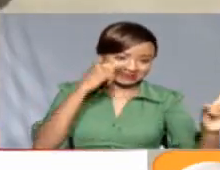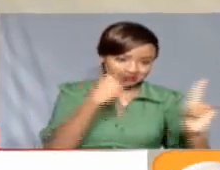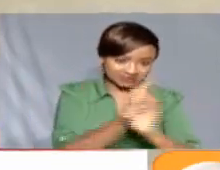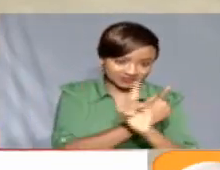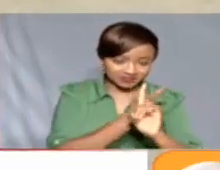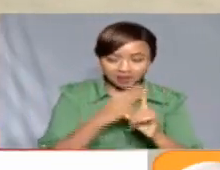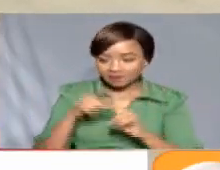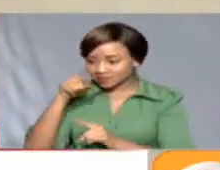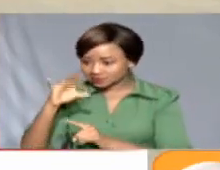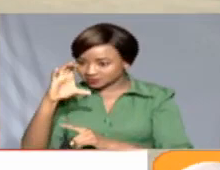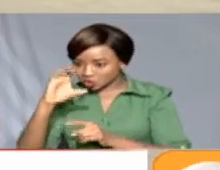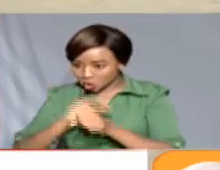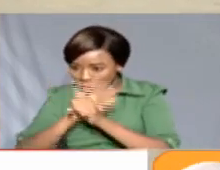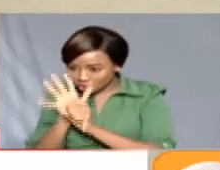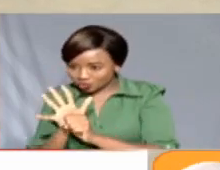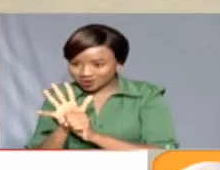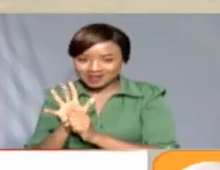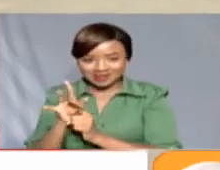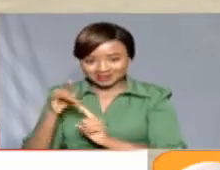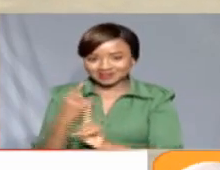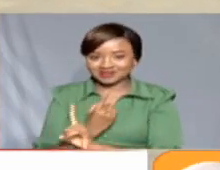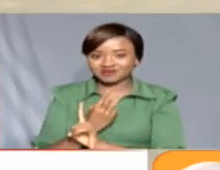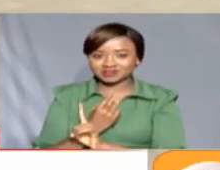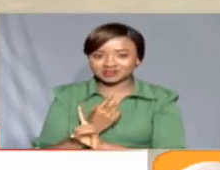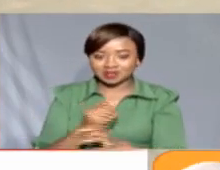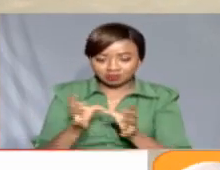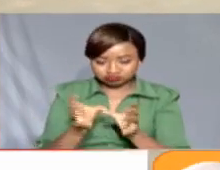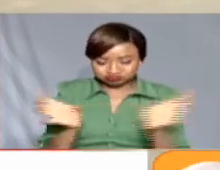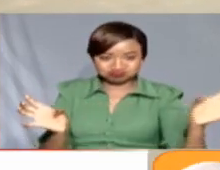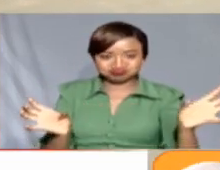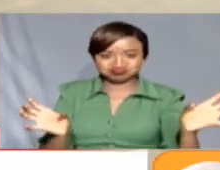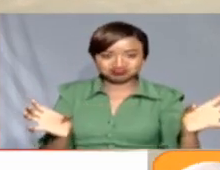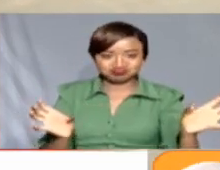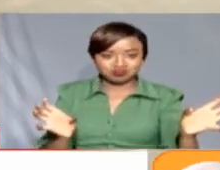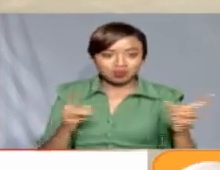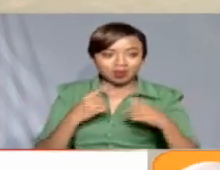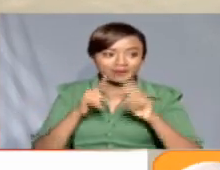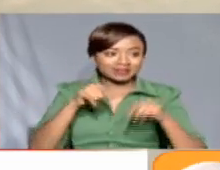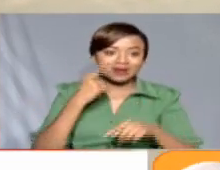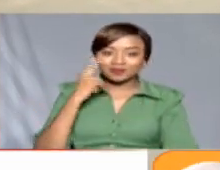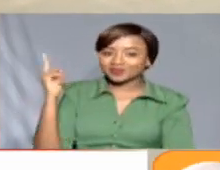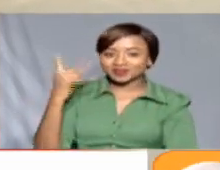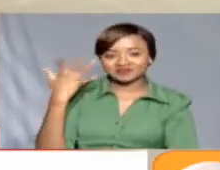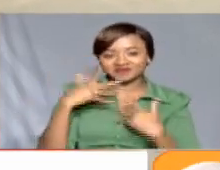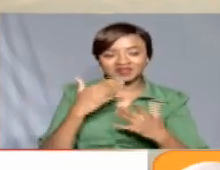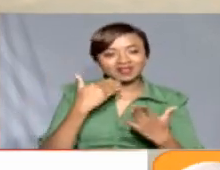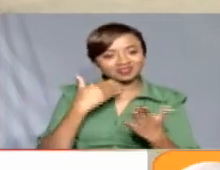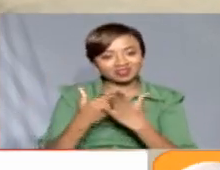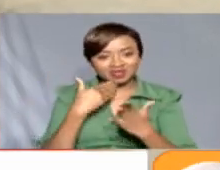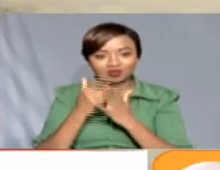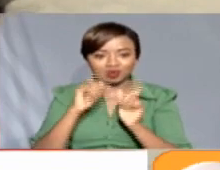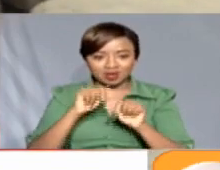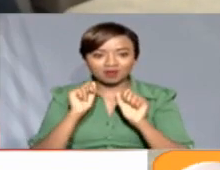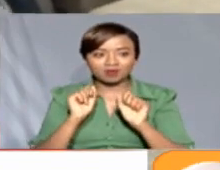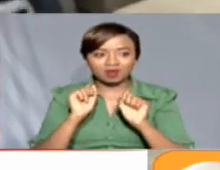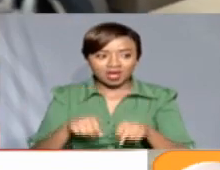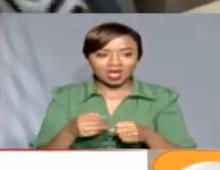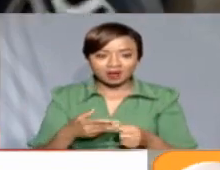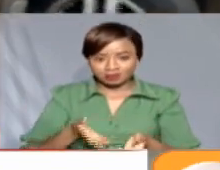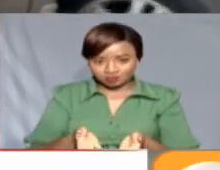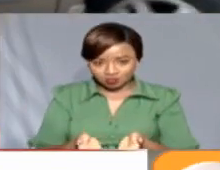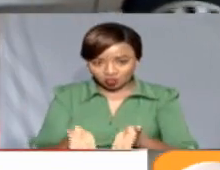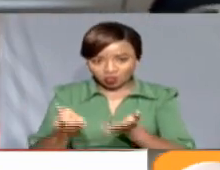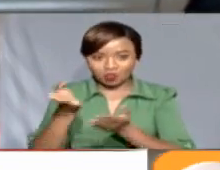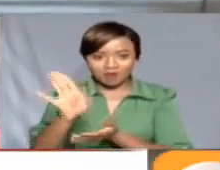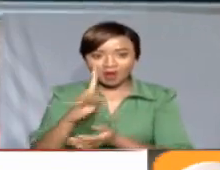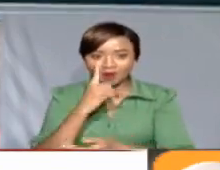ladies and gentlemen, it's a drive-through. And at this point, patient X's job is done. Thank you very much, sir. You may now drive away,